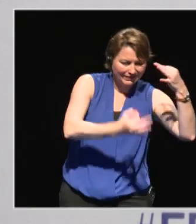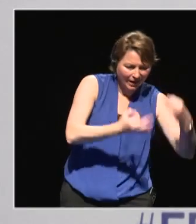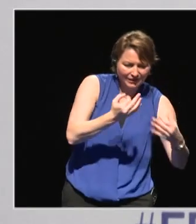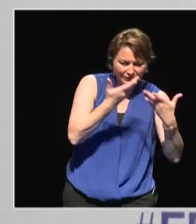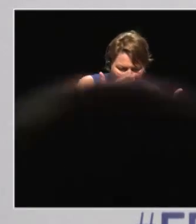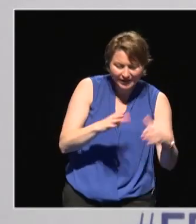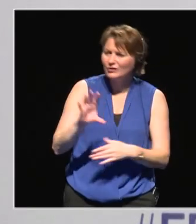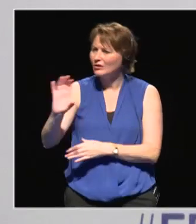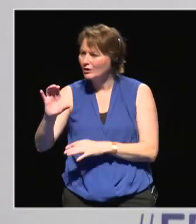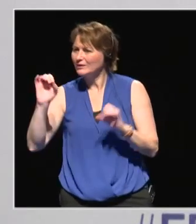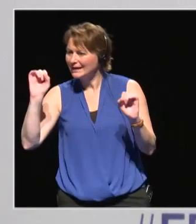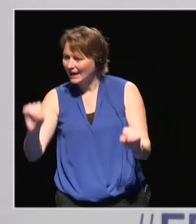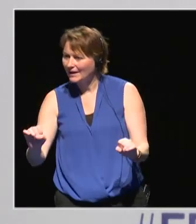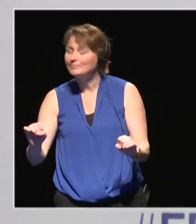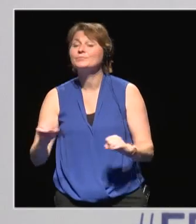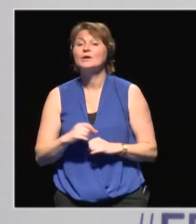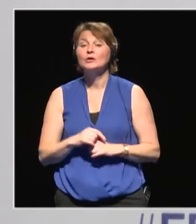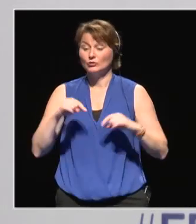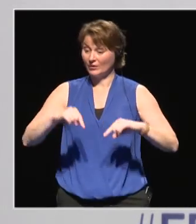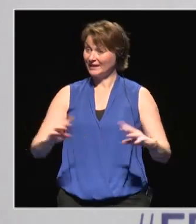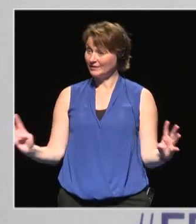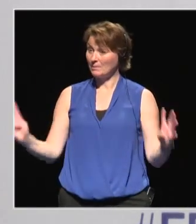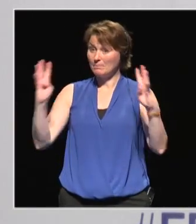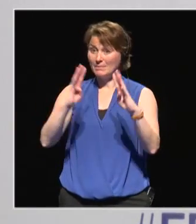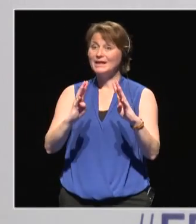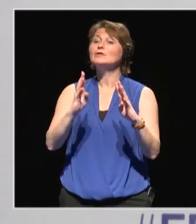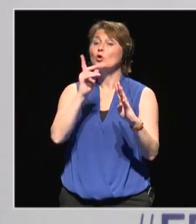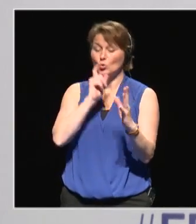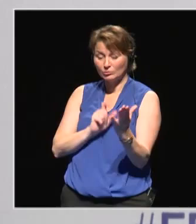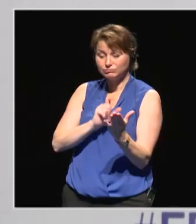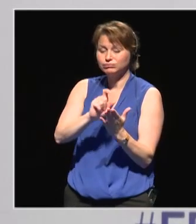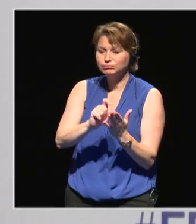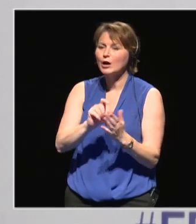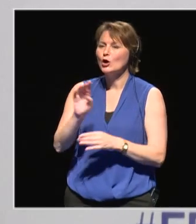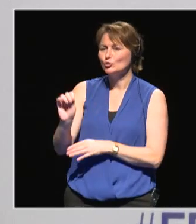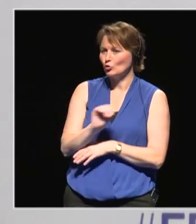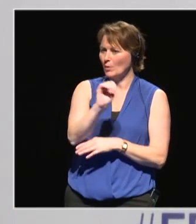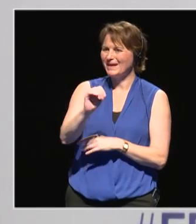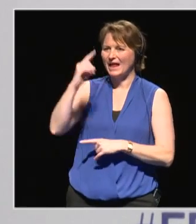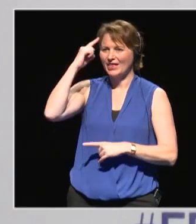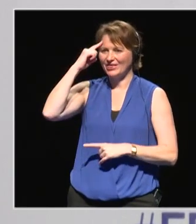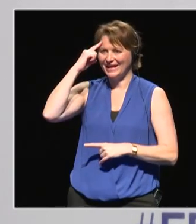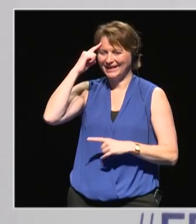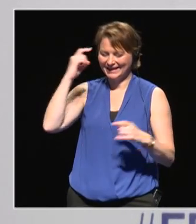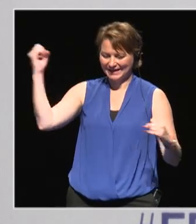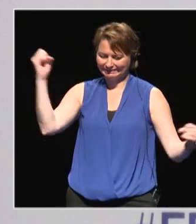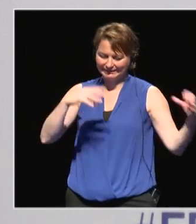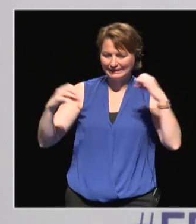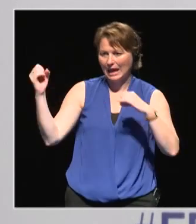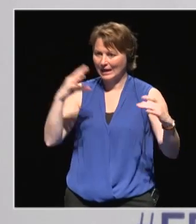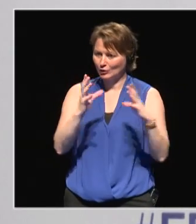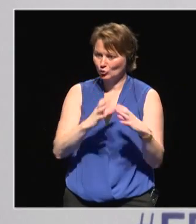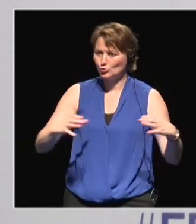are the sponsors of this meeting? First of all, the European Think Tanks Group, which I have the honor of chairing. That's think tanks